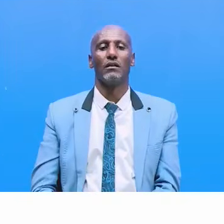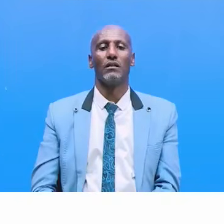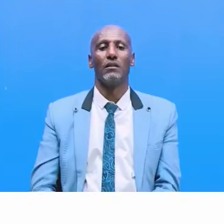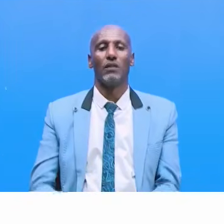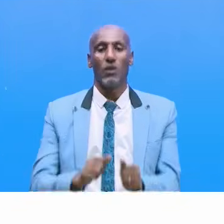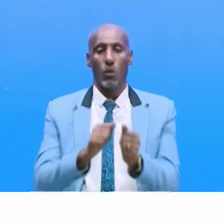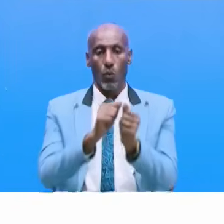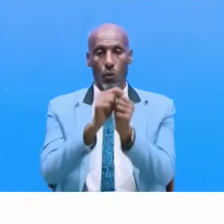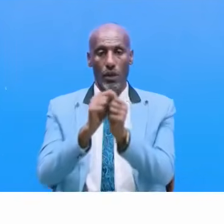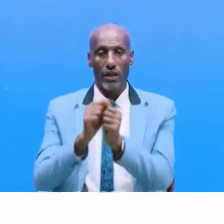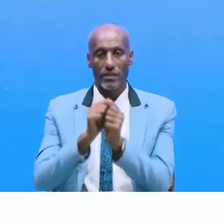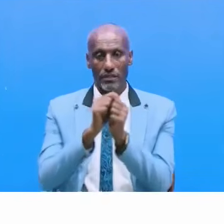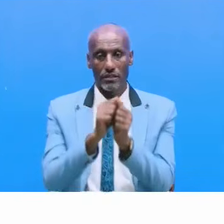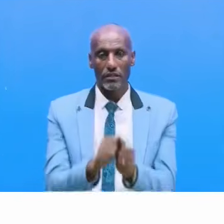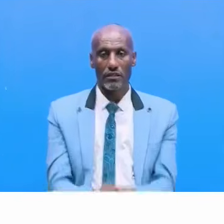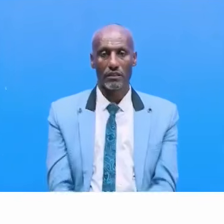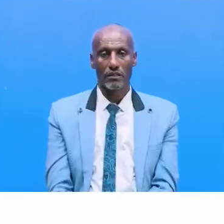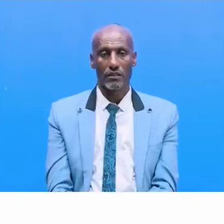with